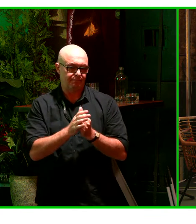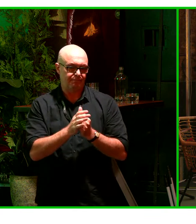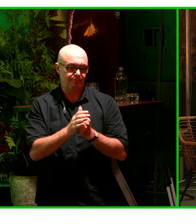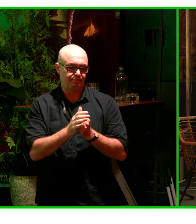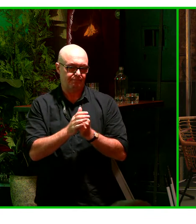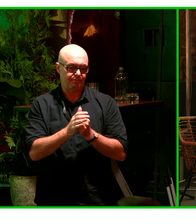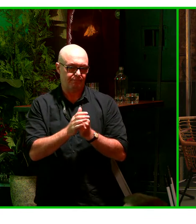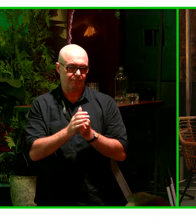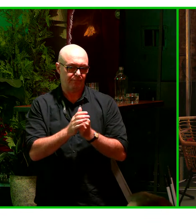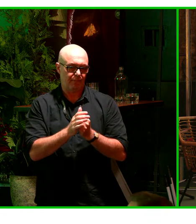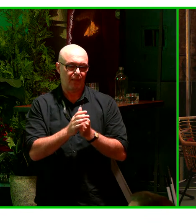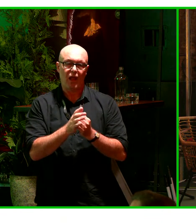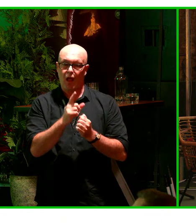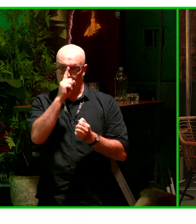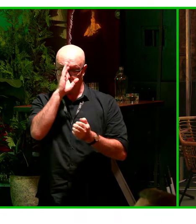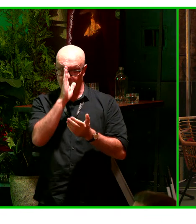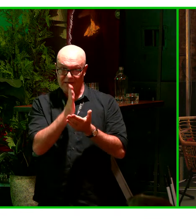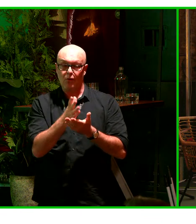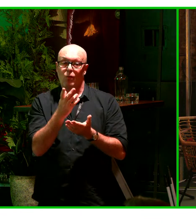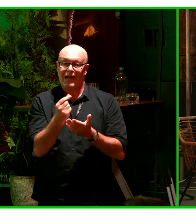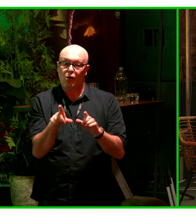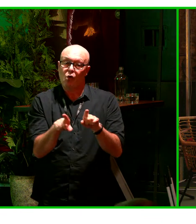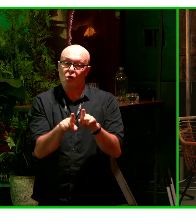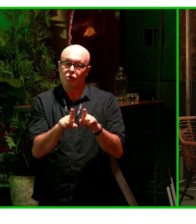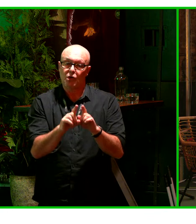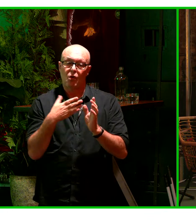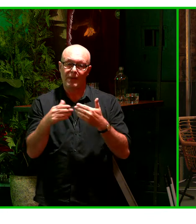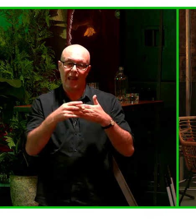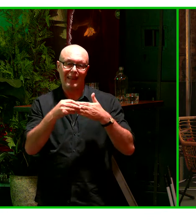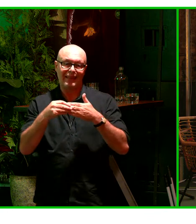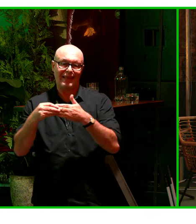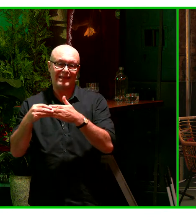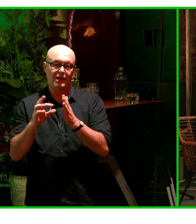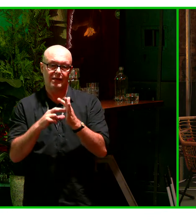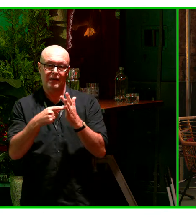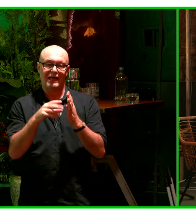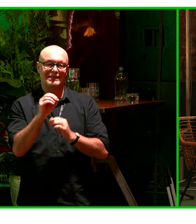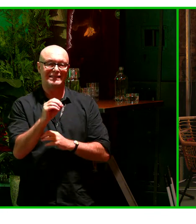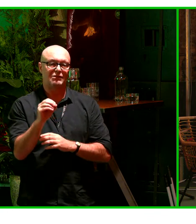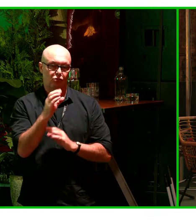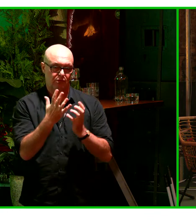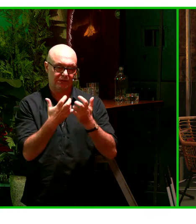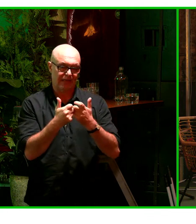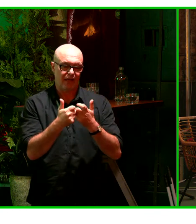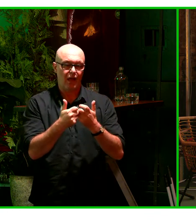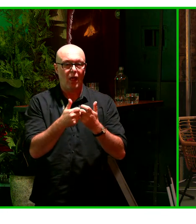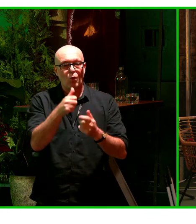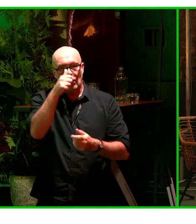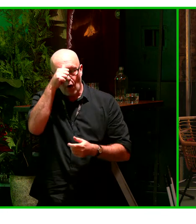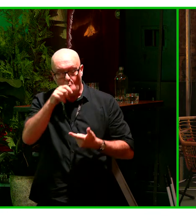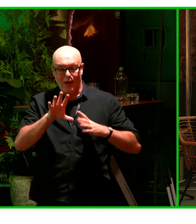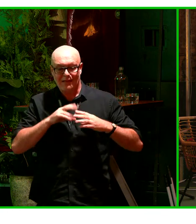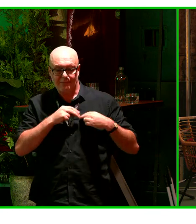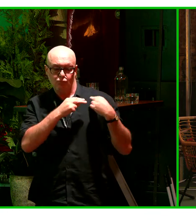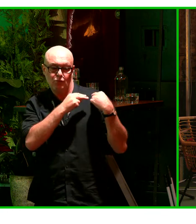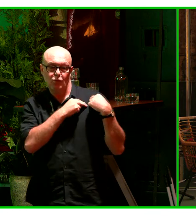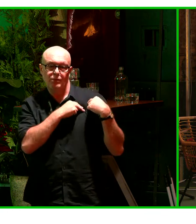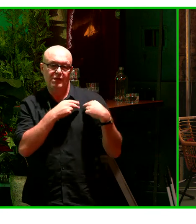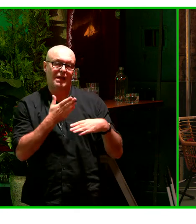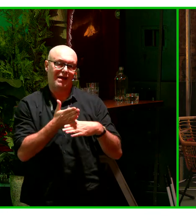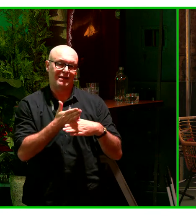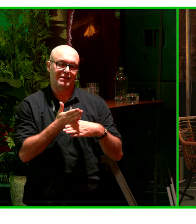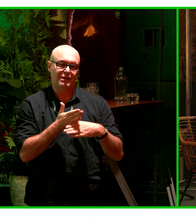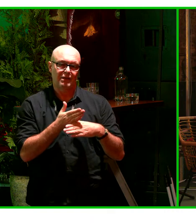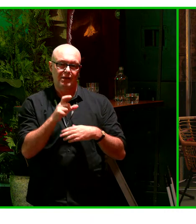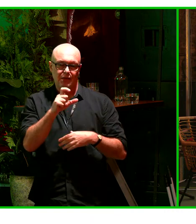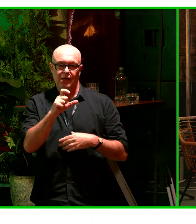we believe we can be a leader in net zero technology. And we know we've got the responsibility to act. Cheshire West and